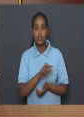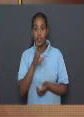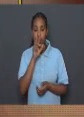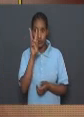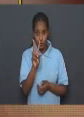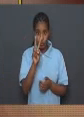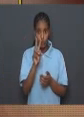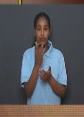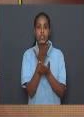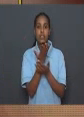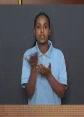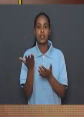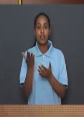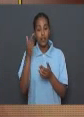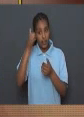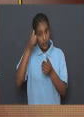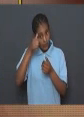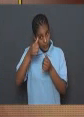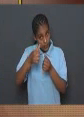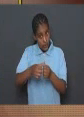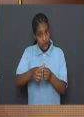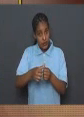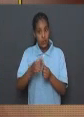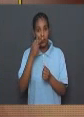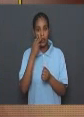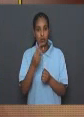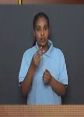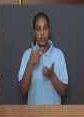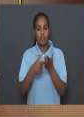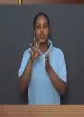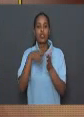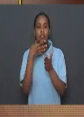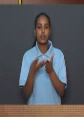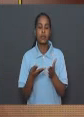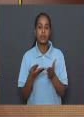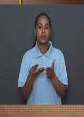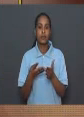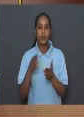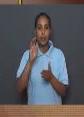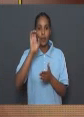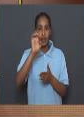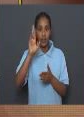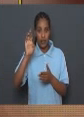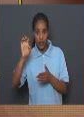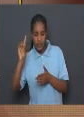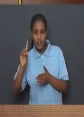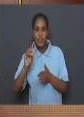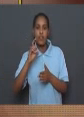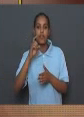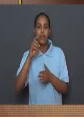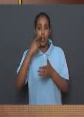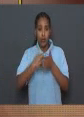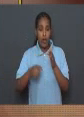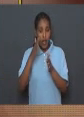two things we must remember when looking at this chart. The E-red values